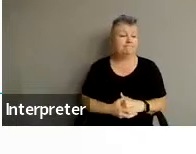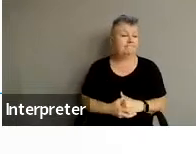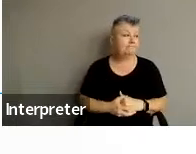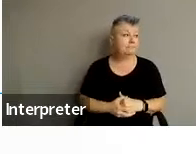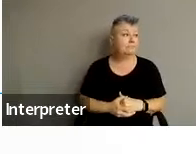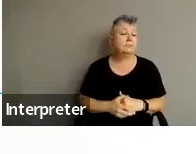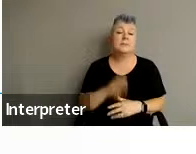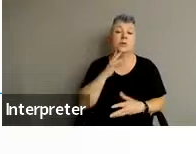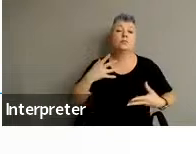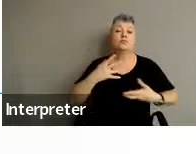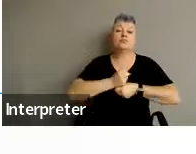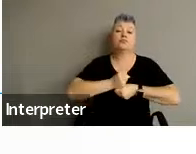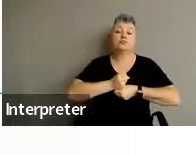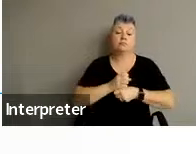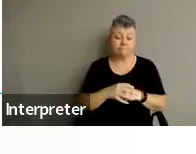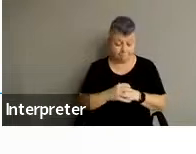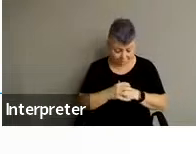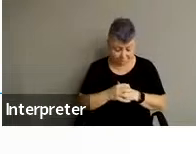In summary,